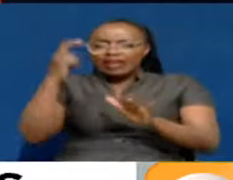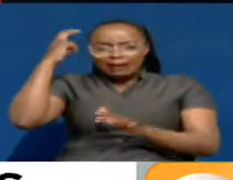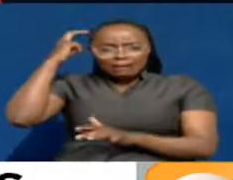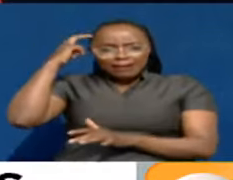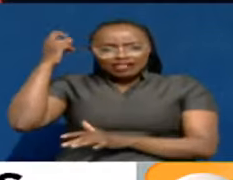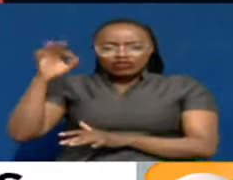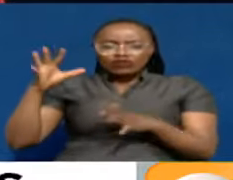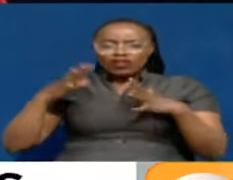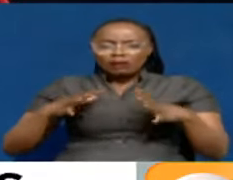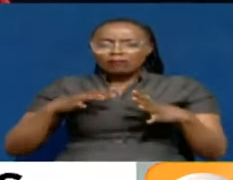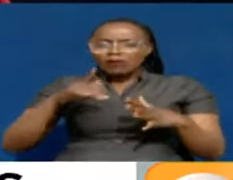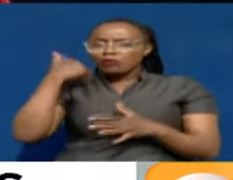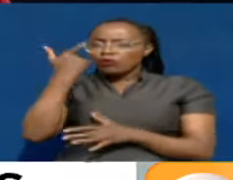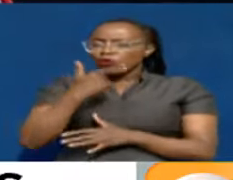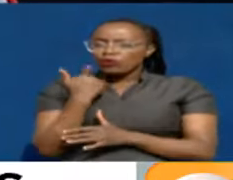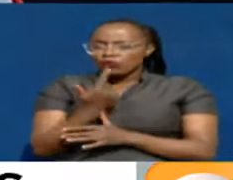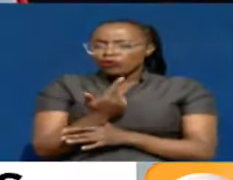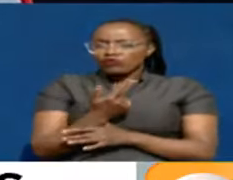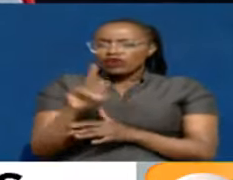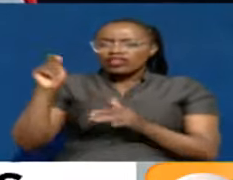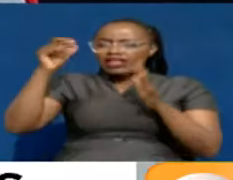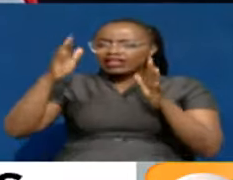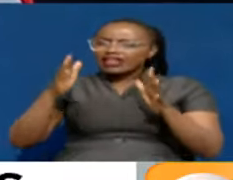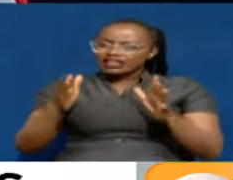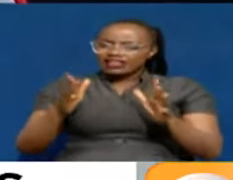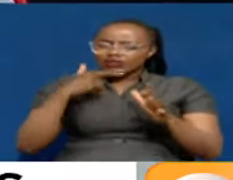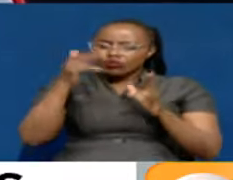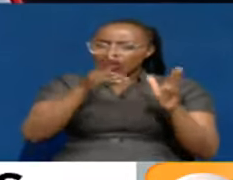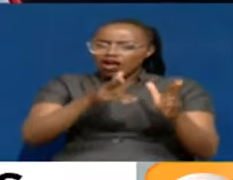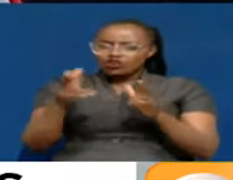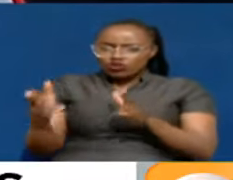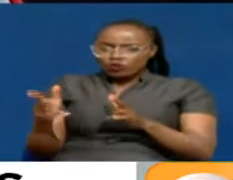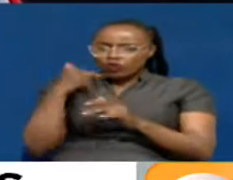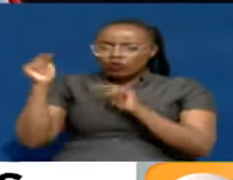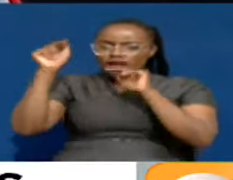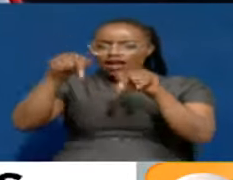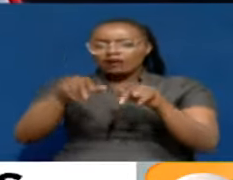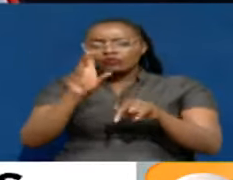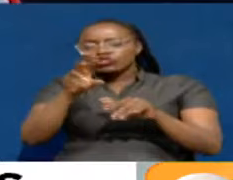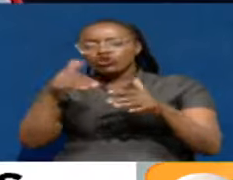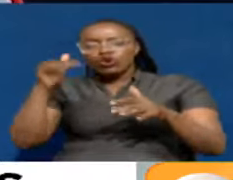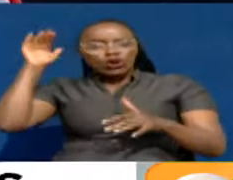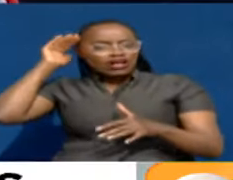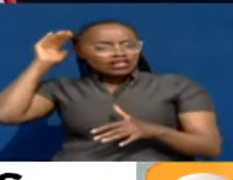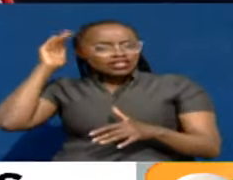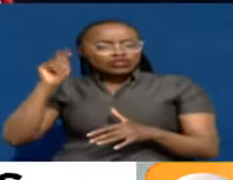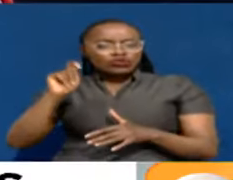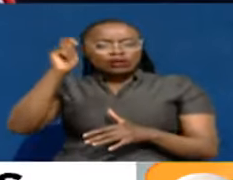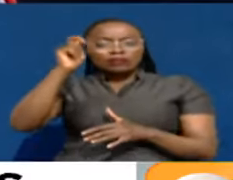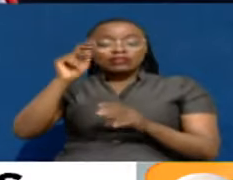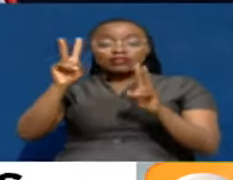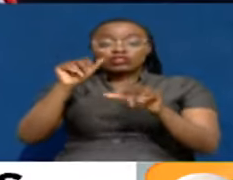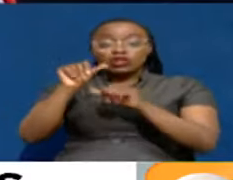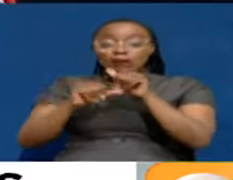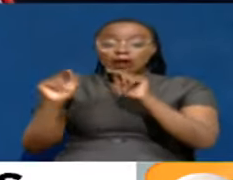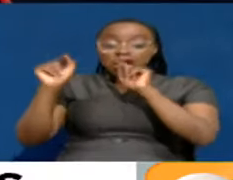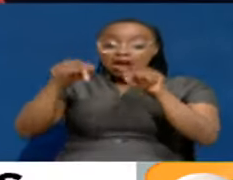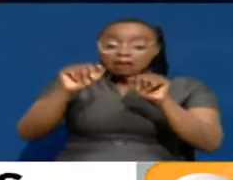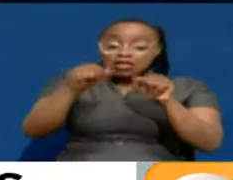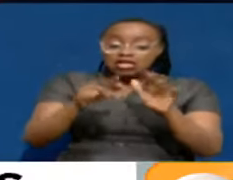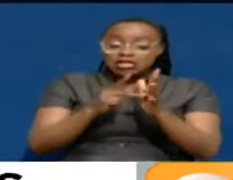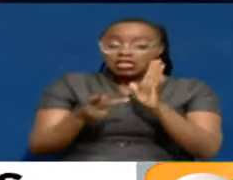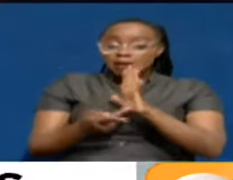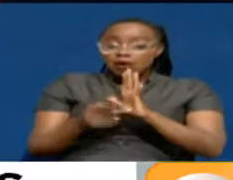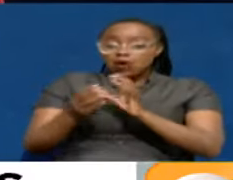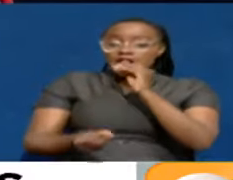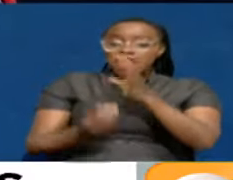minds of people who will wananchi wale wa kawaida ambao watakuja kumwangalia ama kumsikiza rais in terms of now amekuja ndo hii project